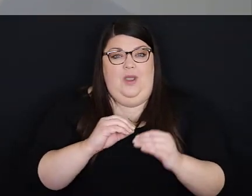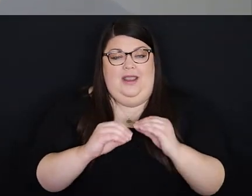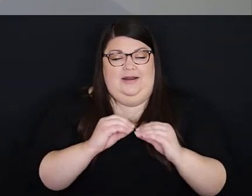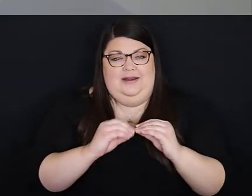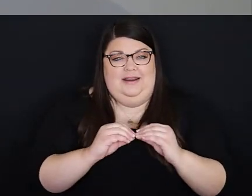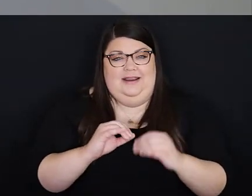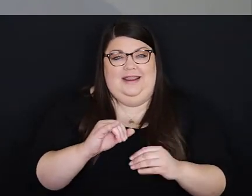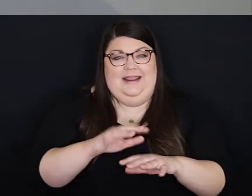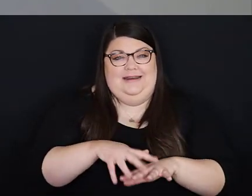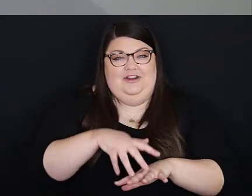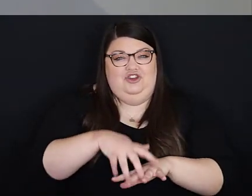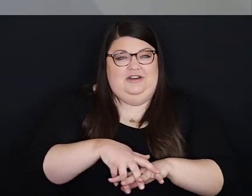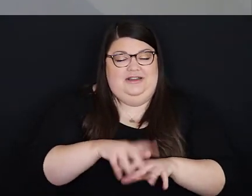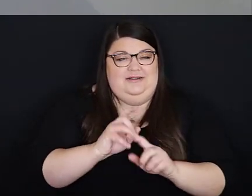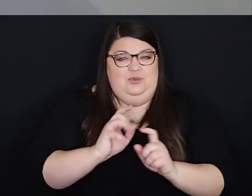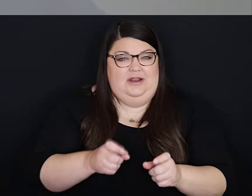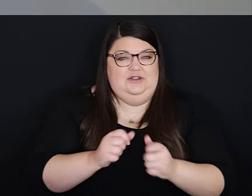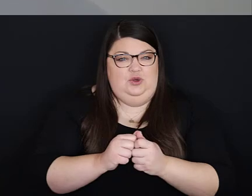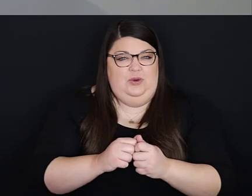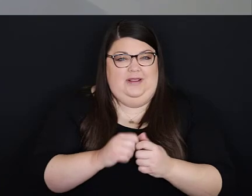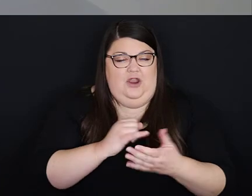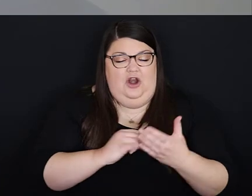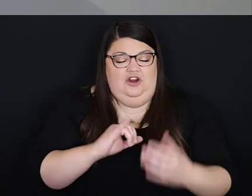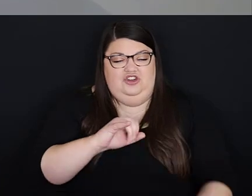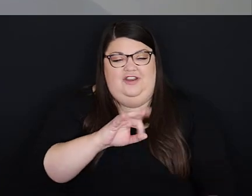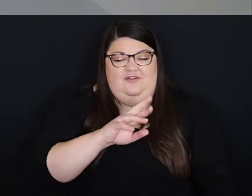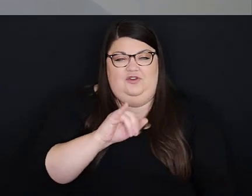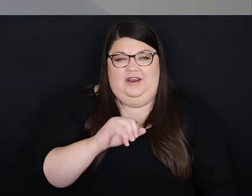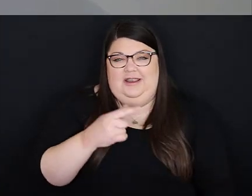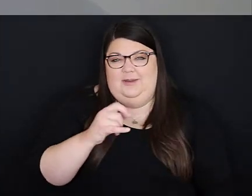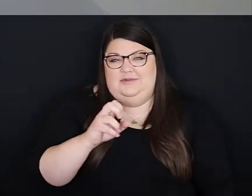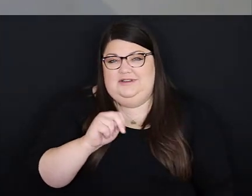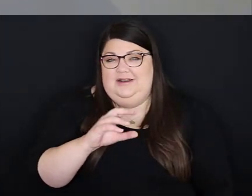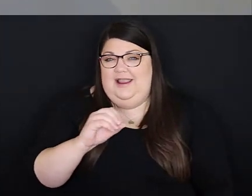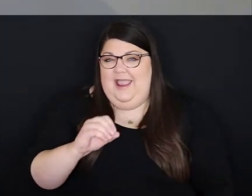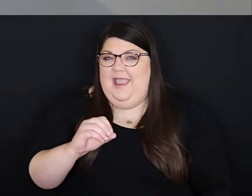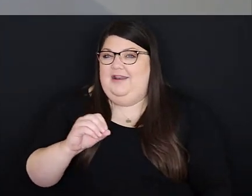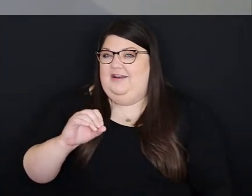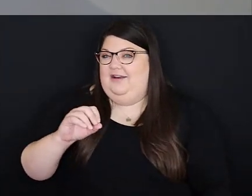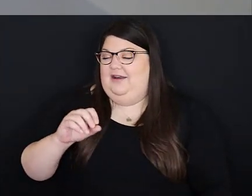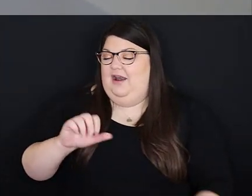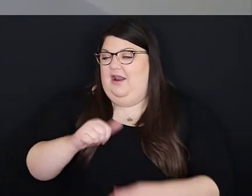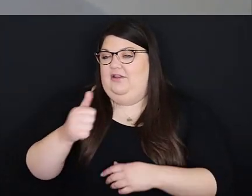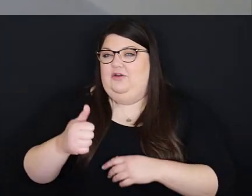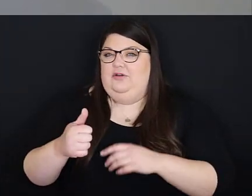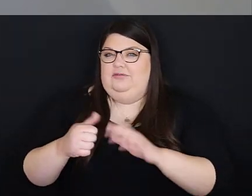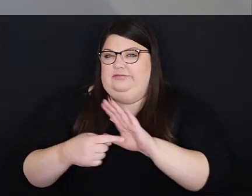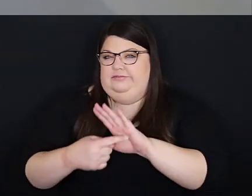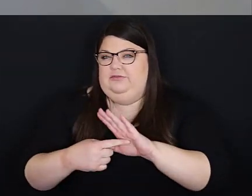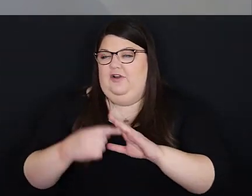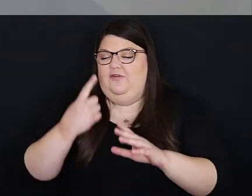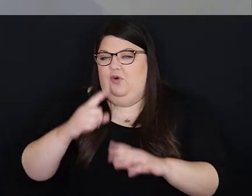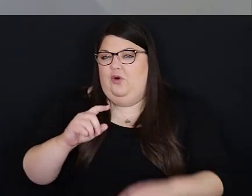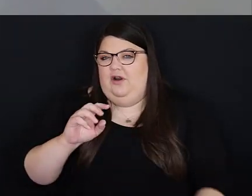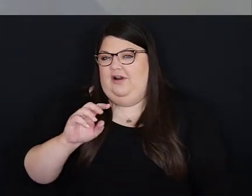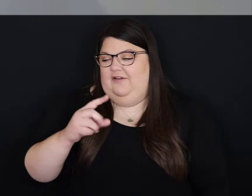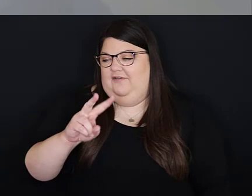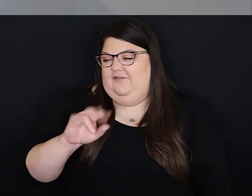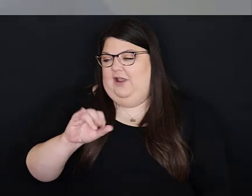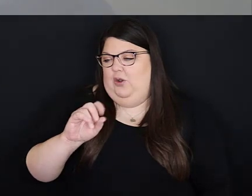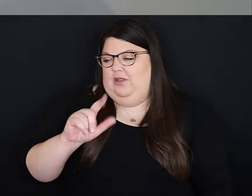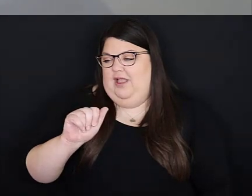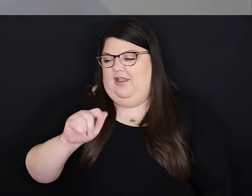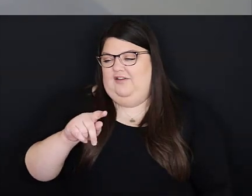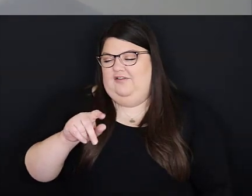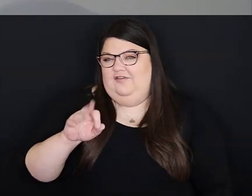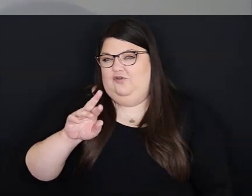Present with artist Jeffrey Gibson and a monograph on Viola Frey in 2024. We're going to try to keep this